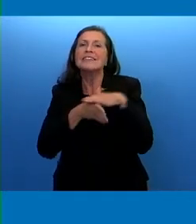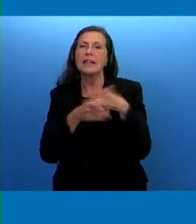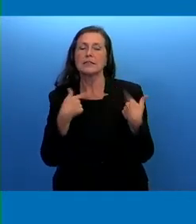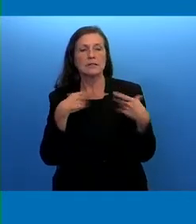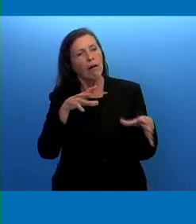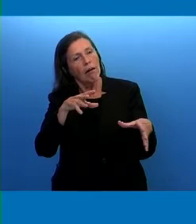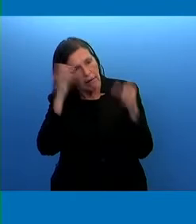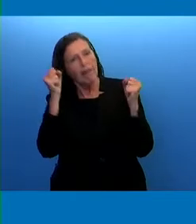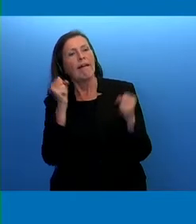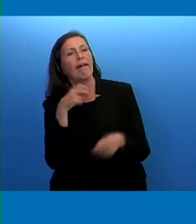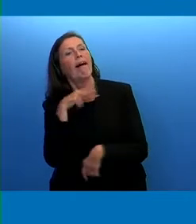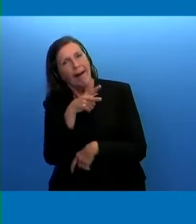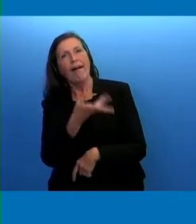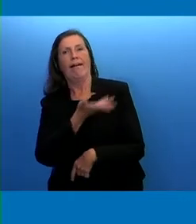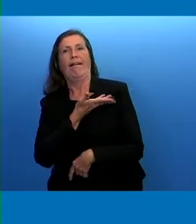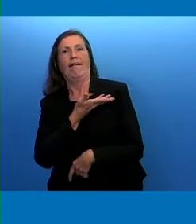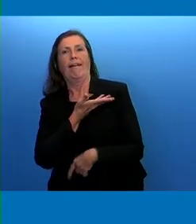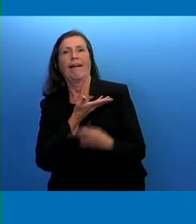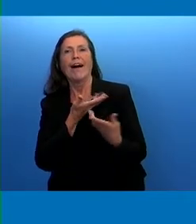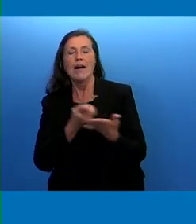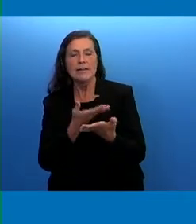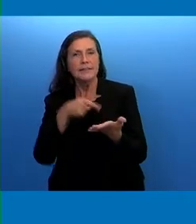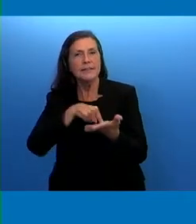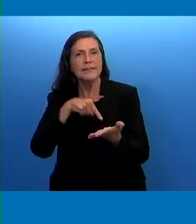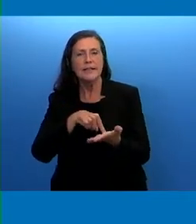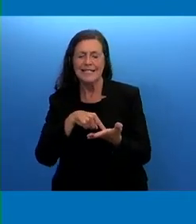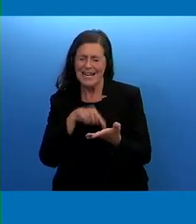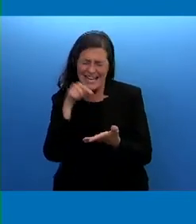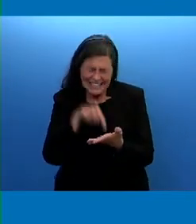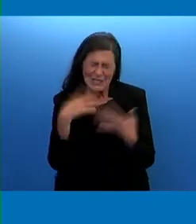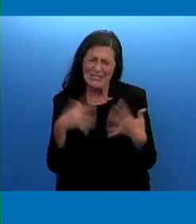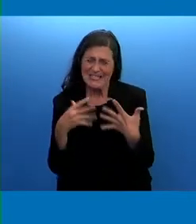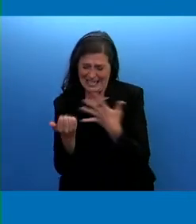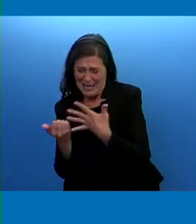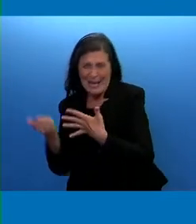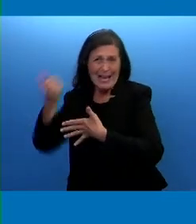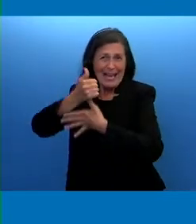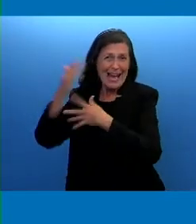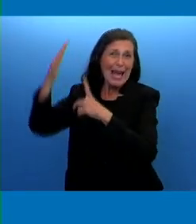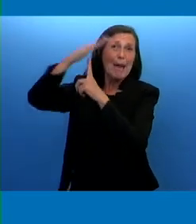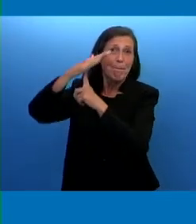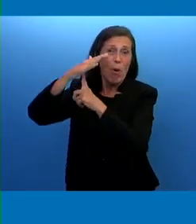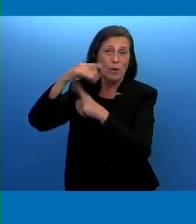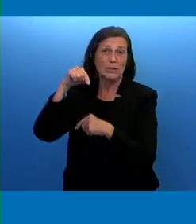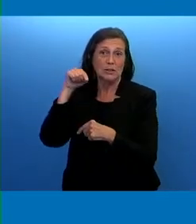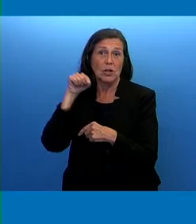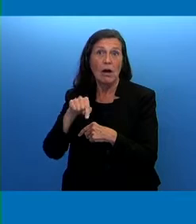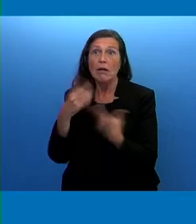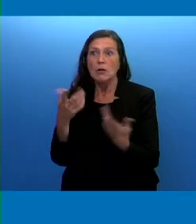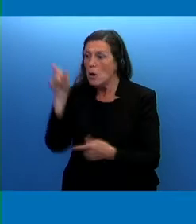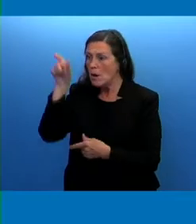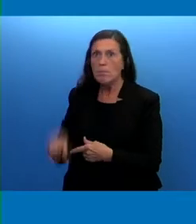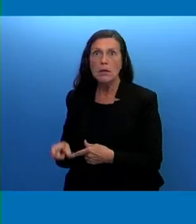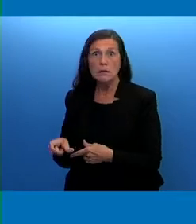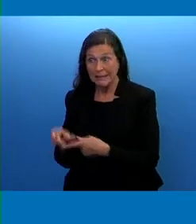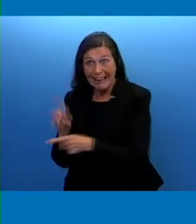to sign language and services is vital for the protection of deaf people who are forced to flee their homes in search of